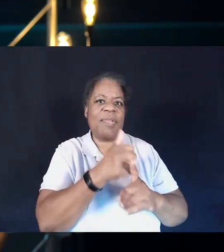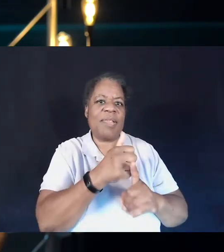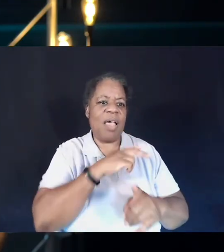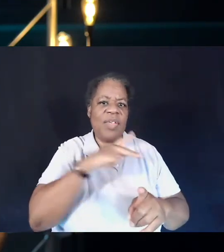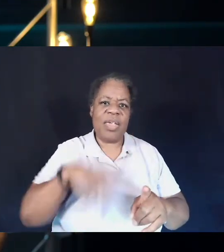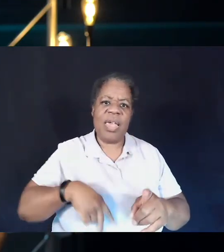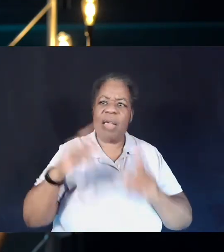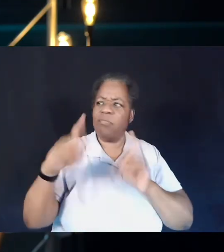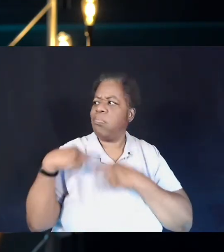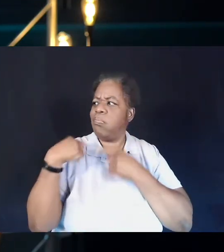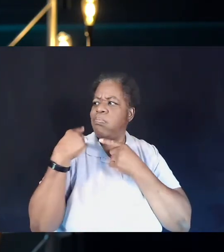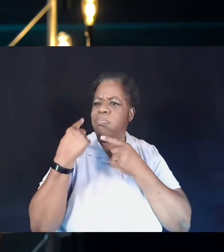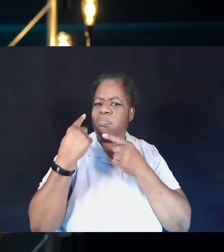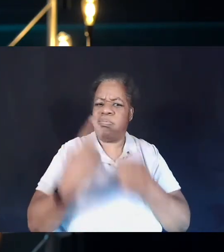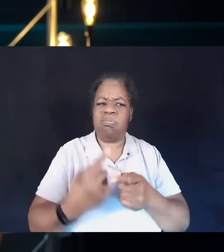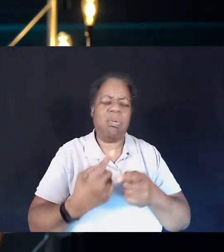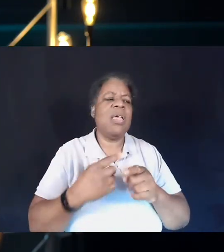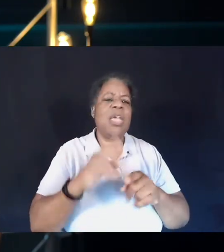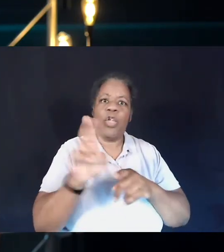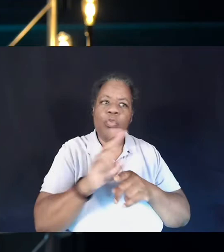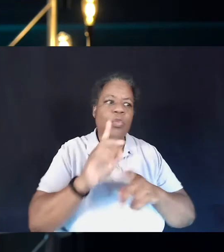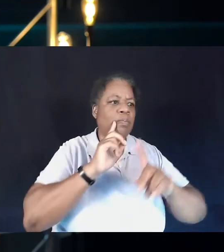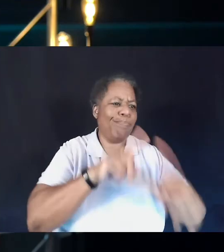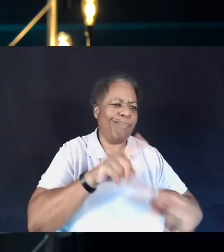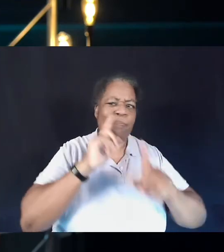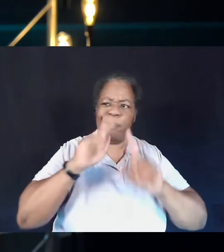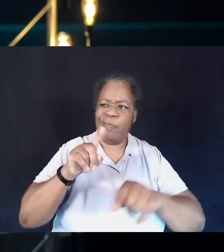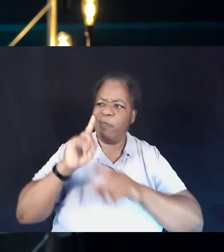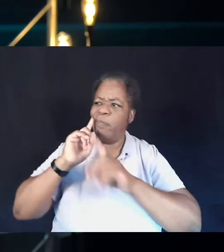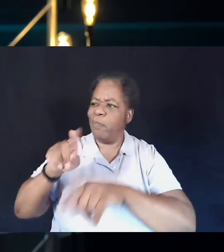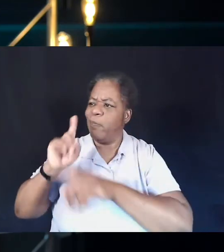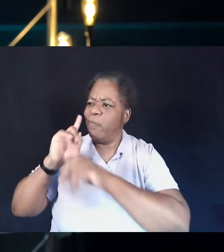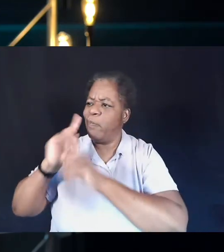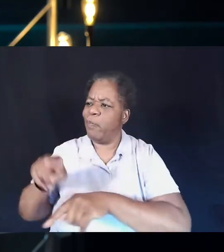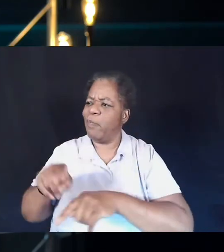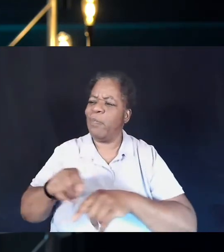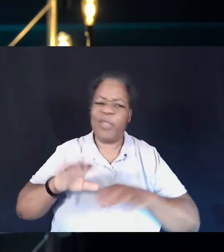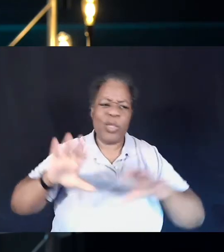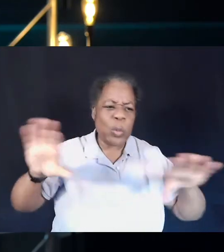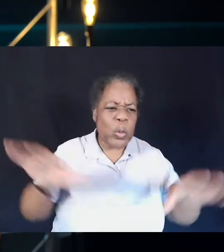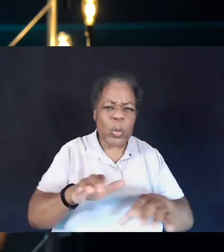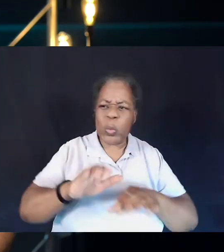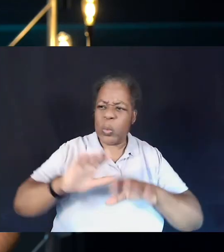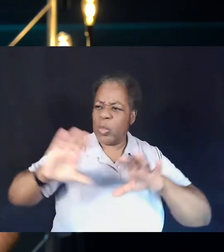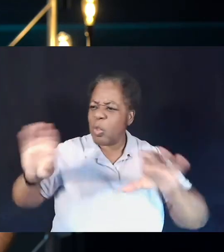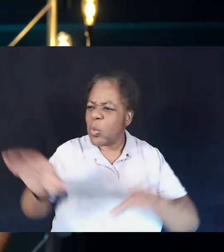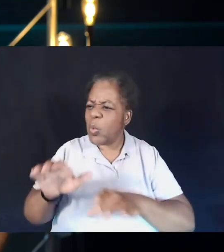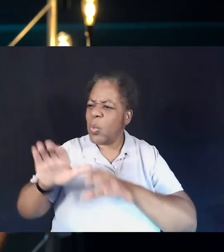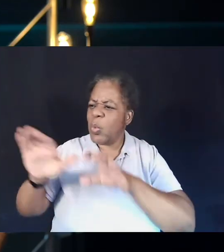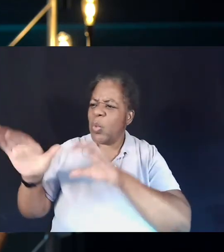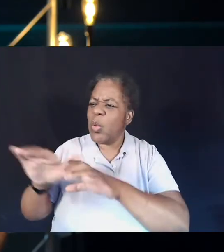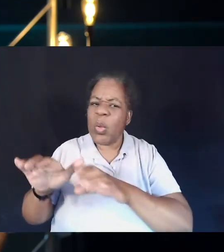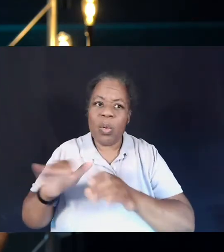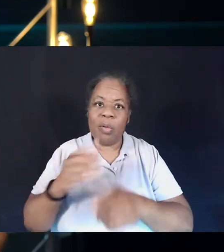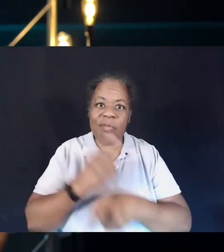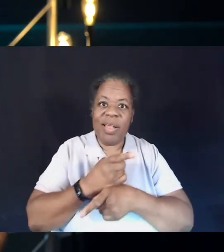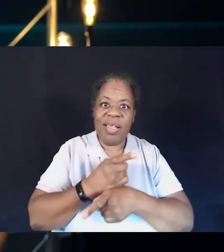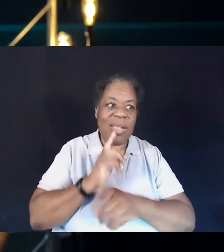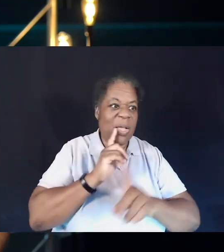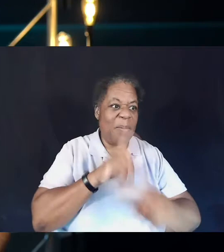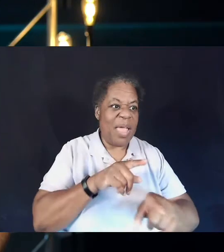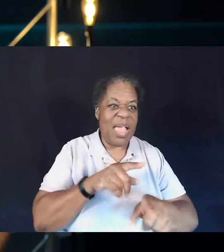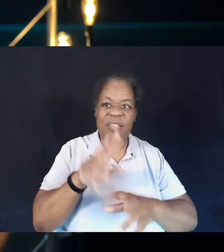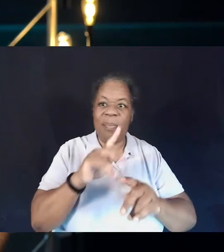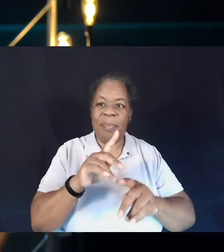accustomed to giving orders. He is long accustomed to saying things in the imperative. He might not have been able to phrase it that way, but he gives commands and people follow. He says,